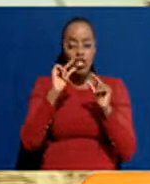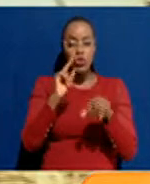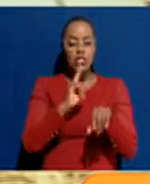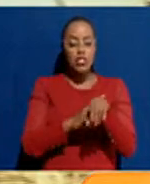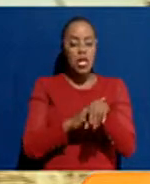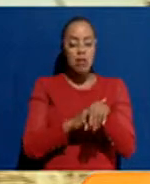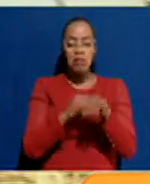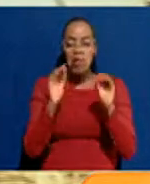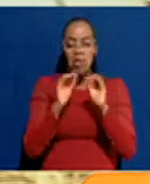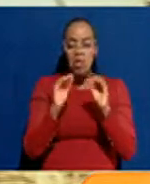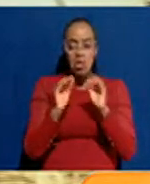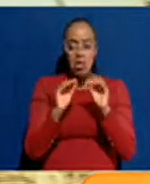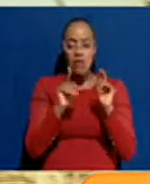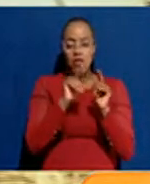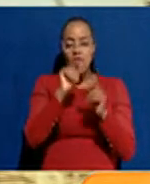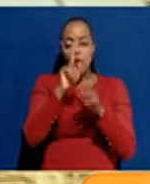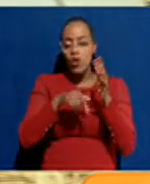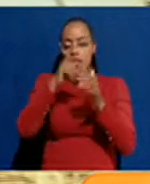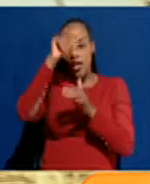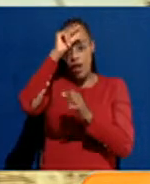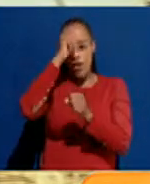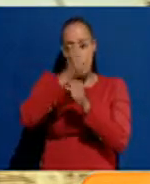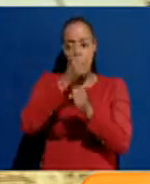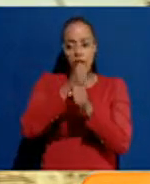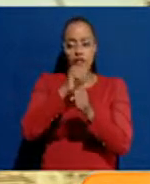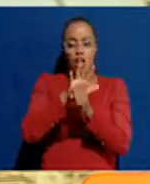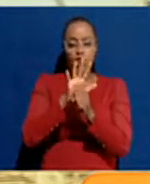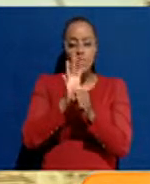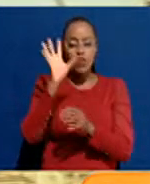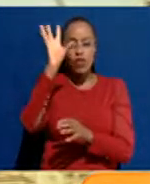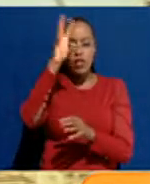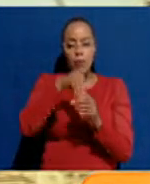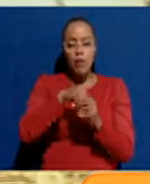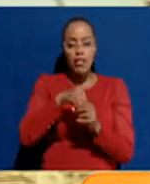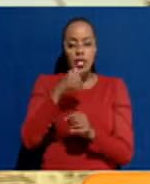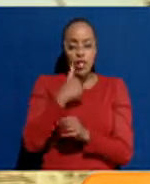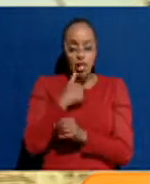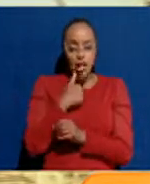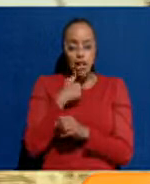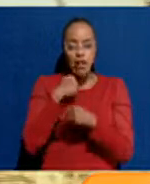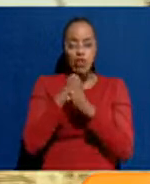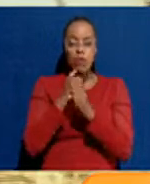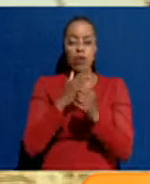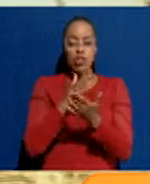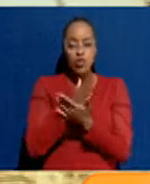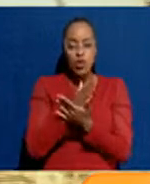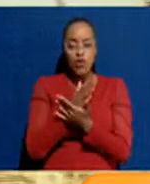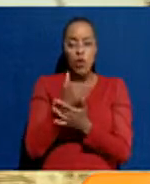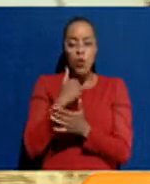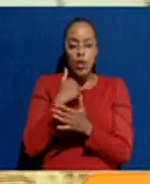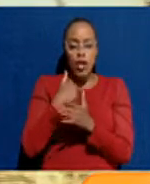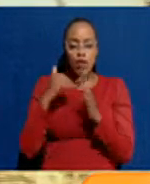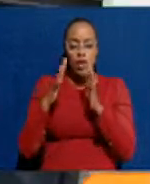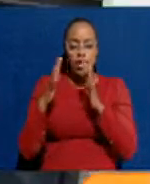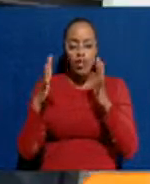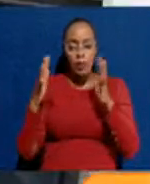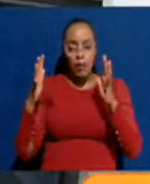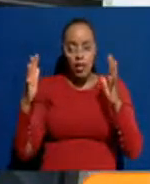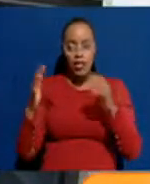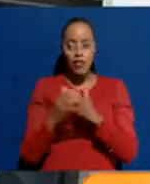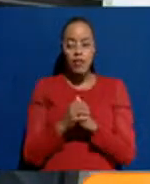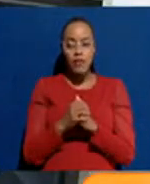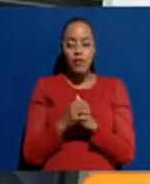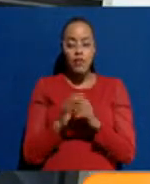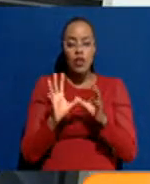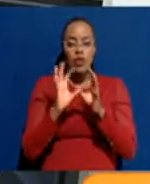So definitely in terms of what the government is doing, there is a lot of investment in last mile to ensure that we really expand and cover all this. Connect